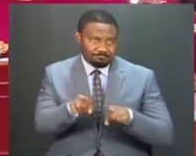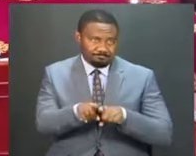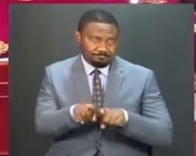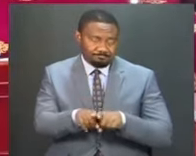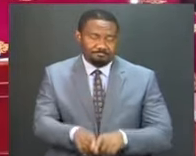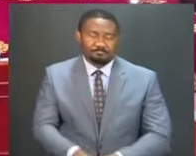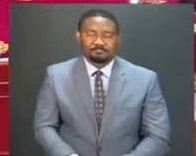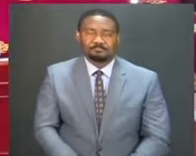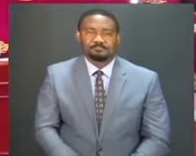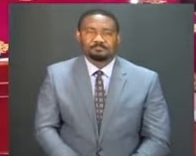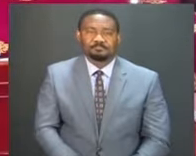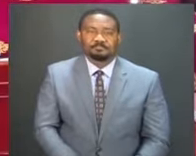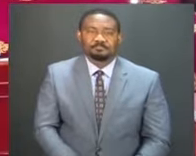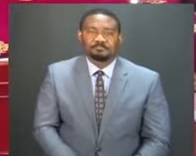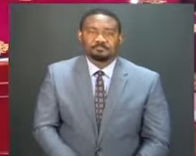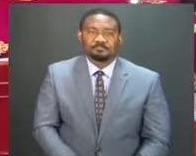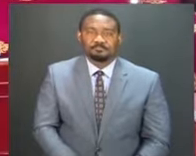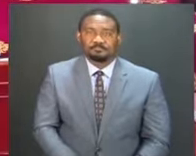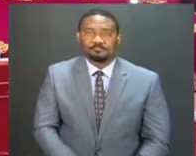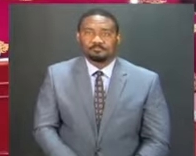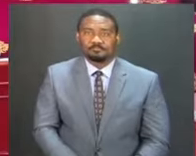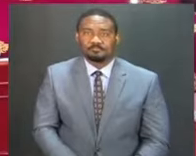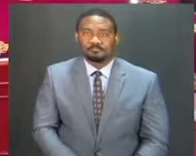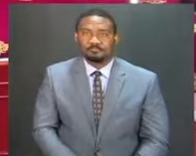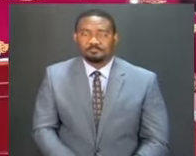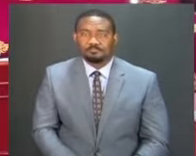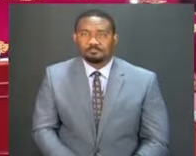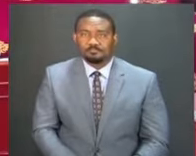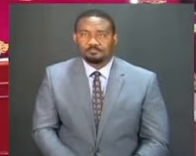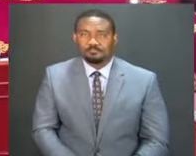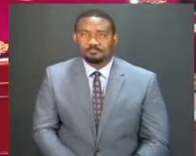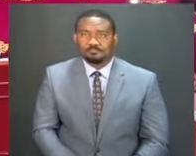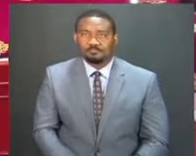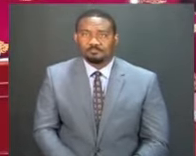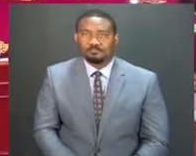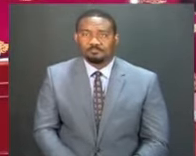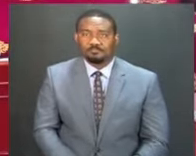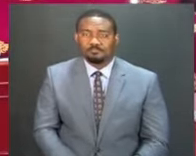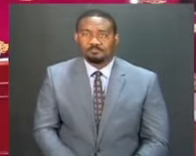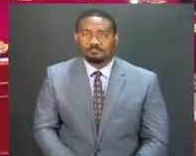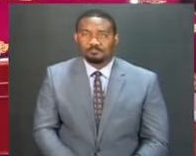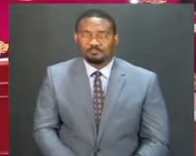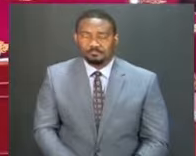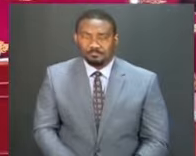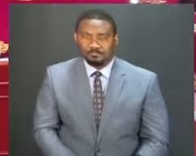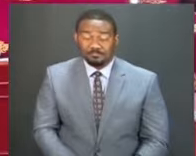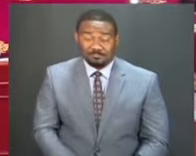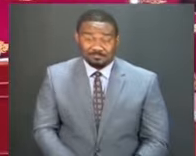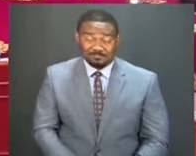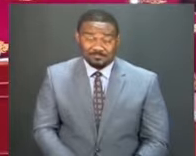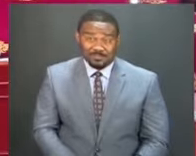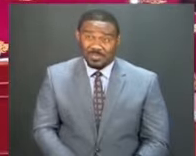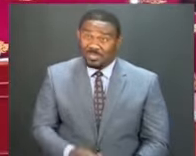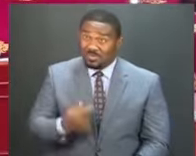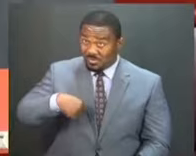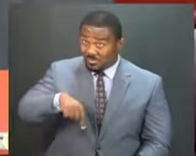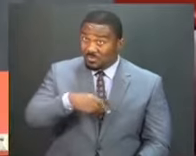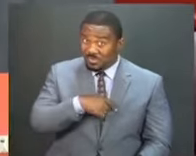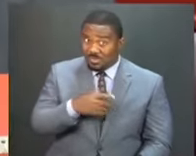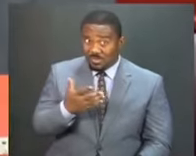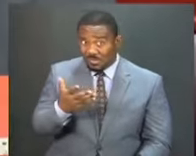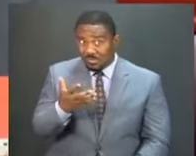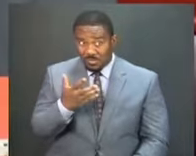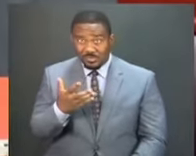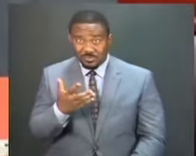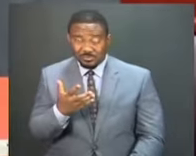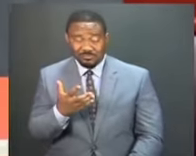Yes, please. Speaker, we want to assure the leader that we'll give him the maximum